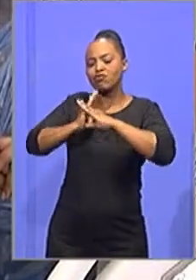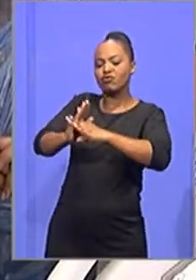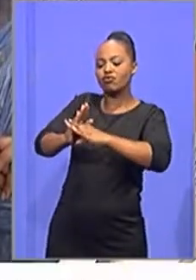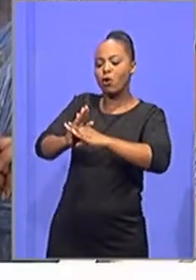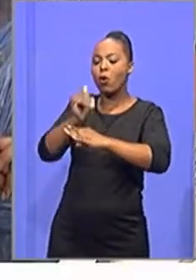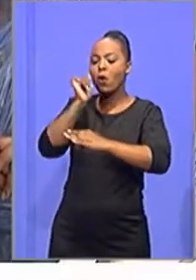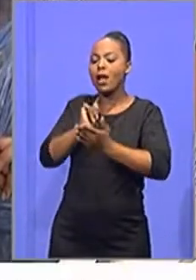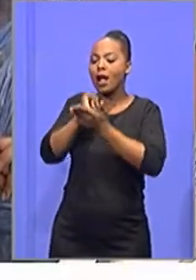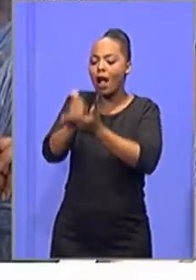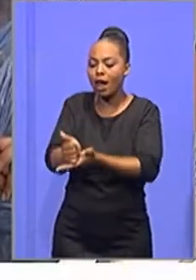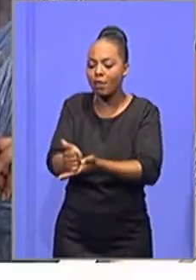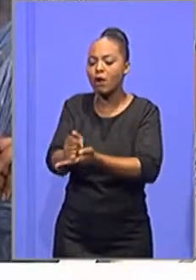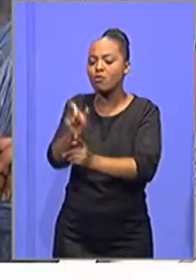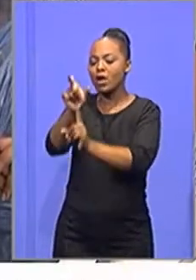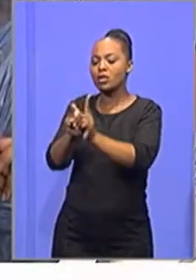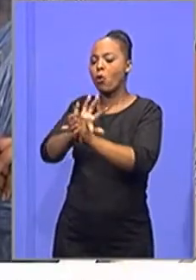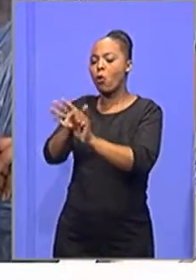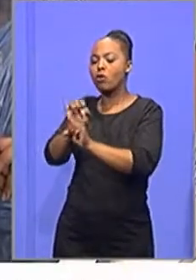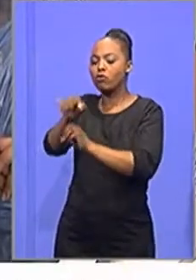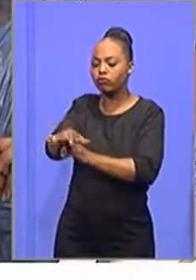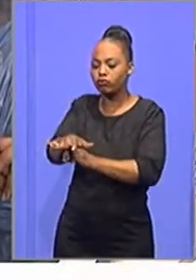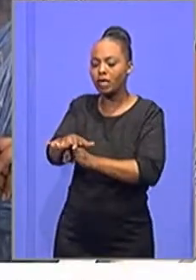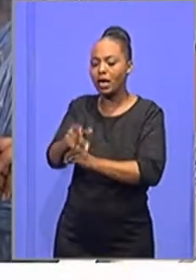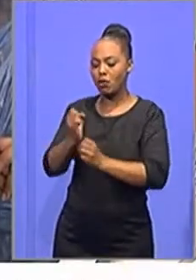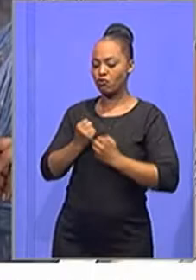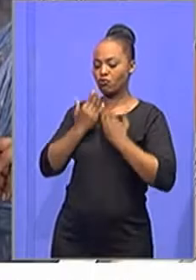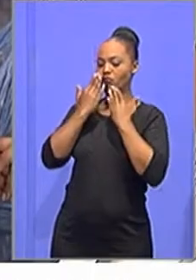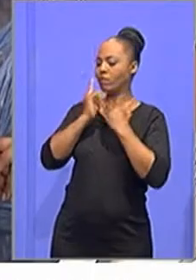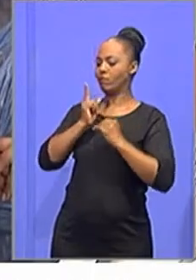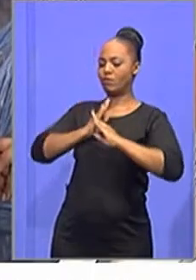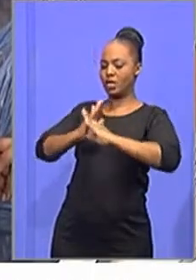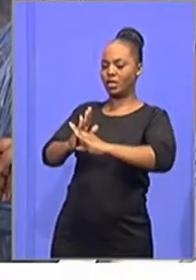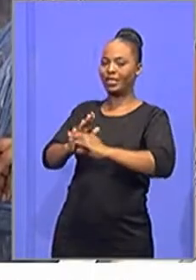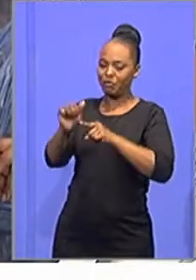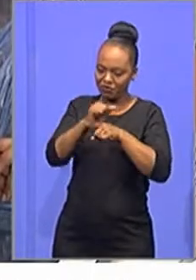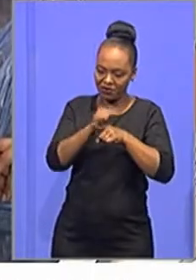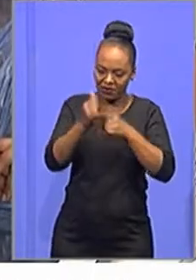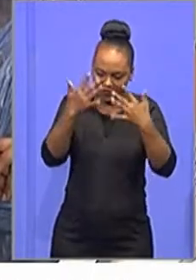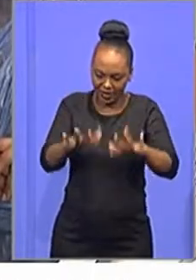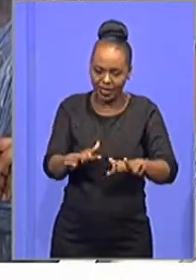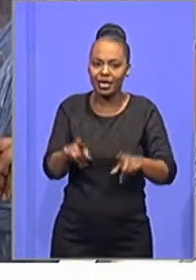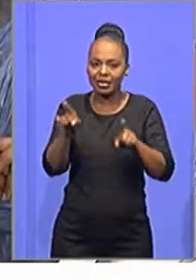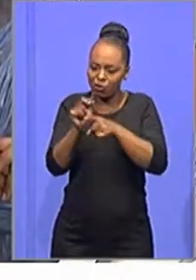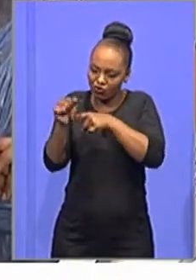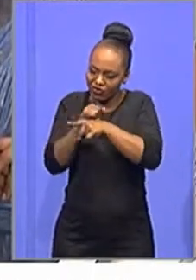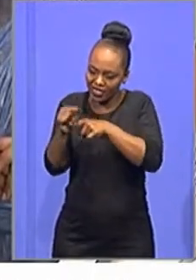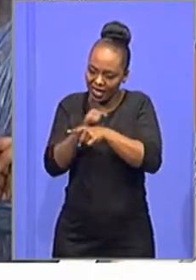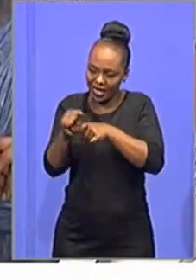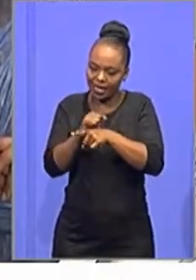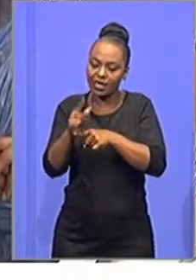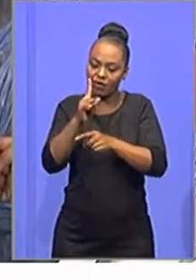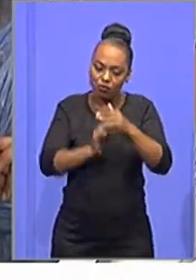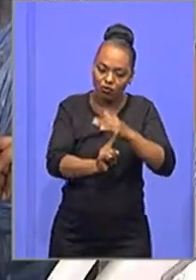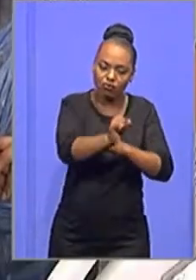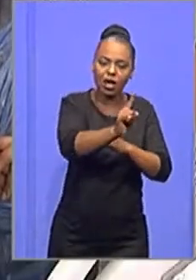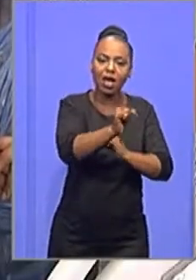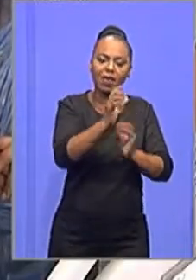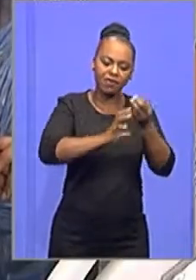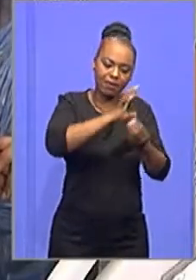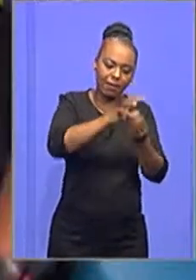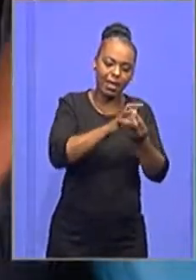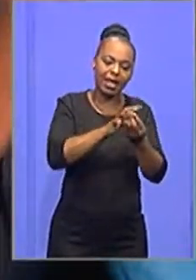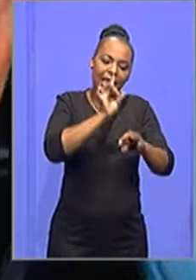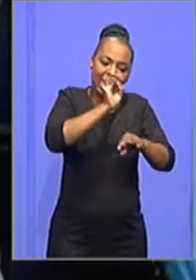help the patient. And they also make sure that as they go into the family, they also counsel the family as they take the sick